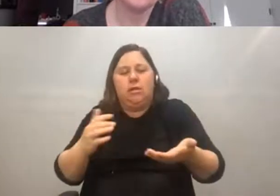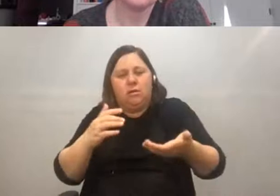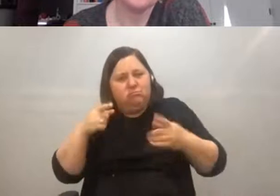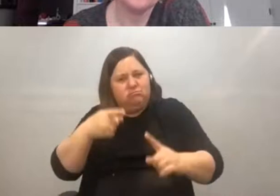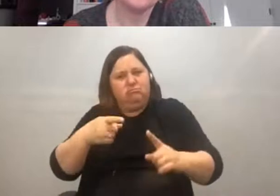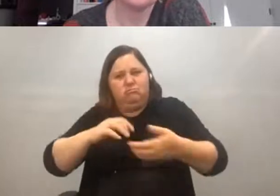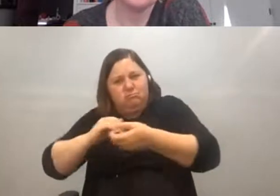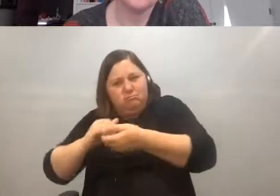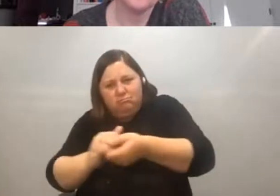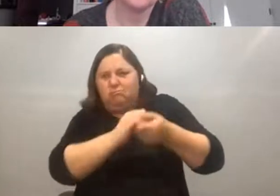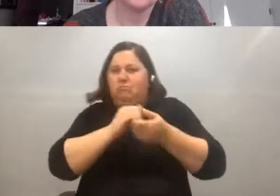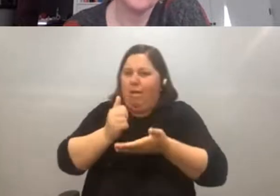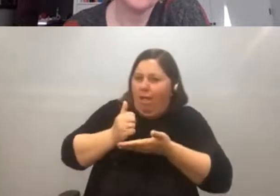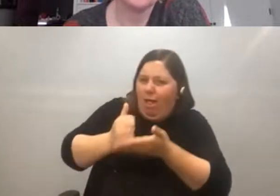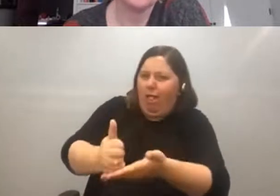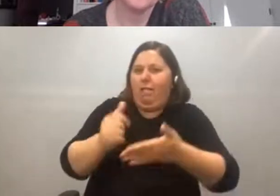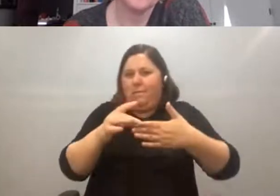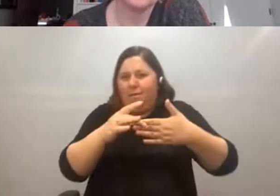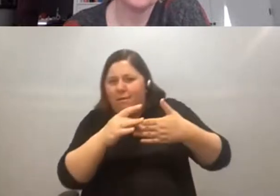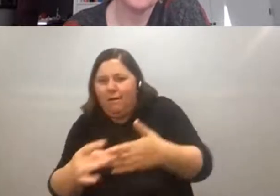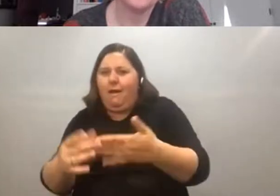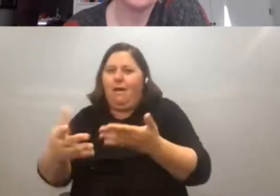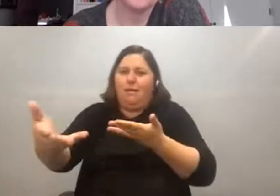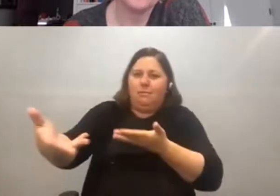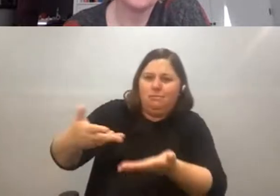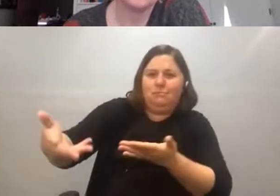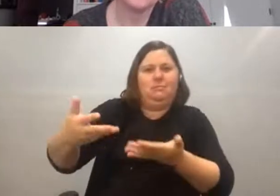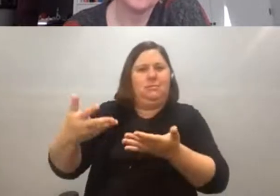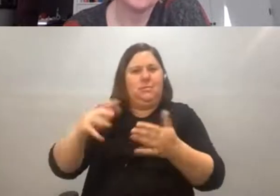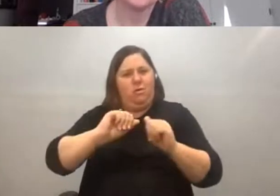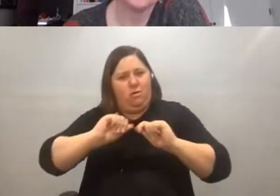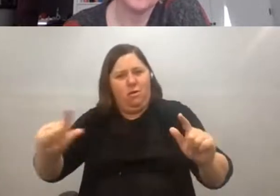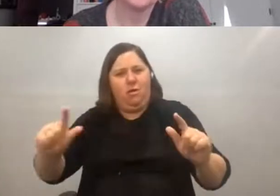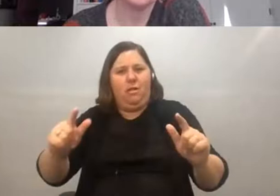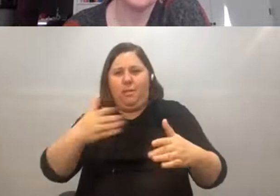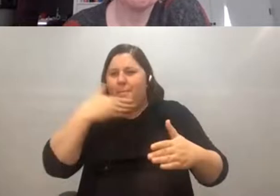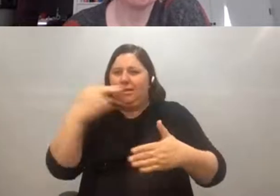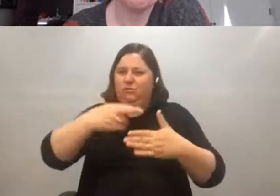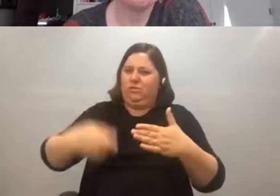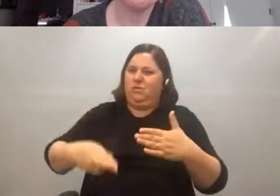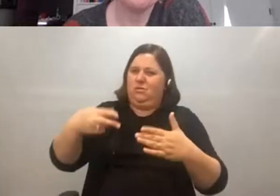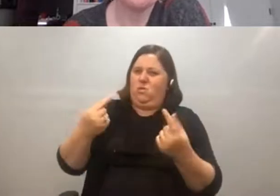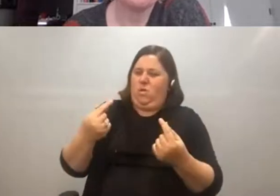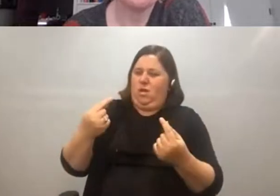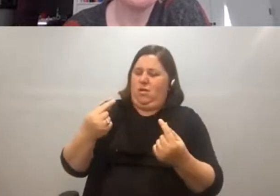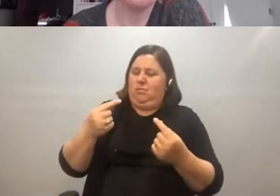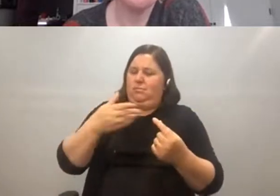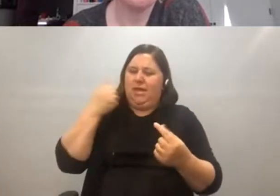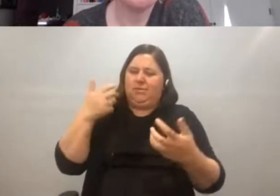and helpful way to help guide um for all of us to get the best result for what makes sense in the space